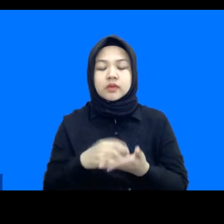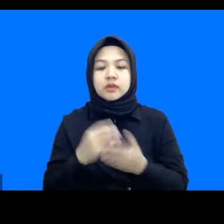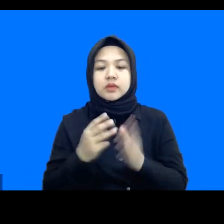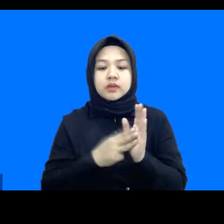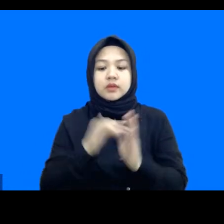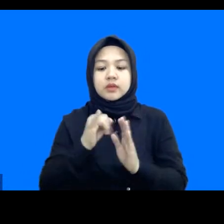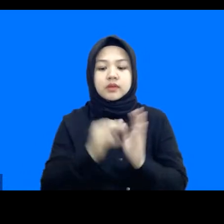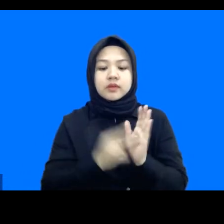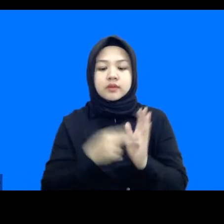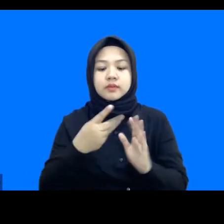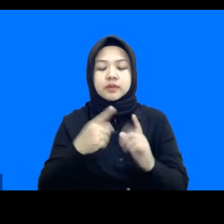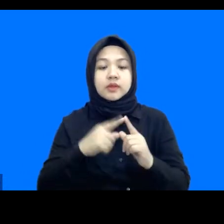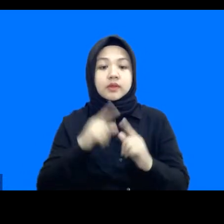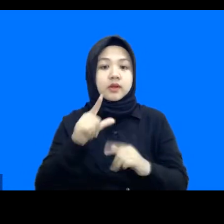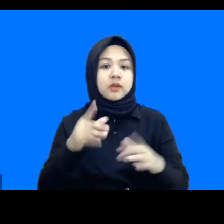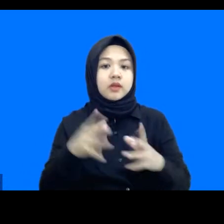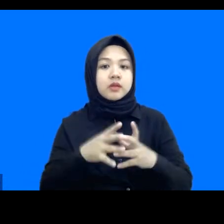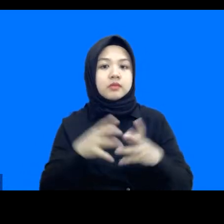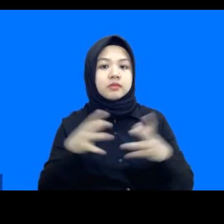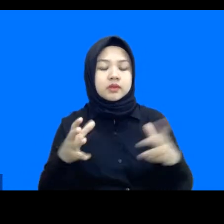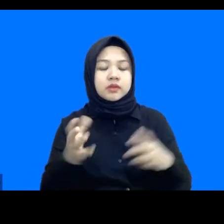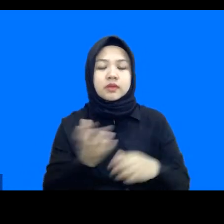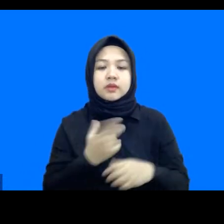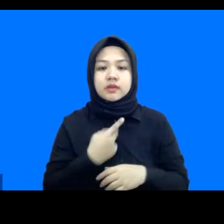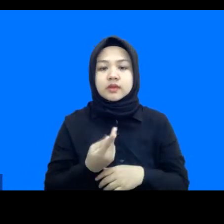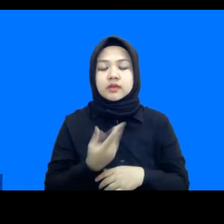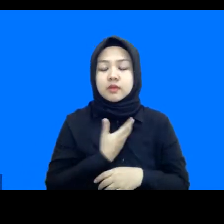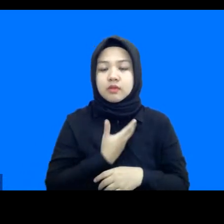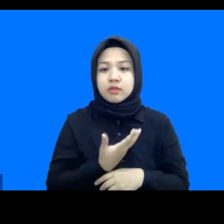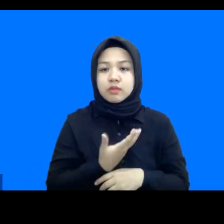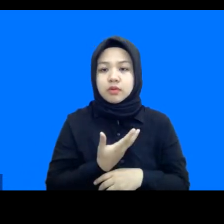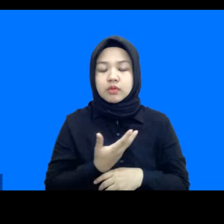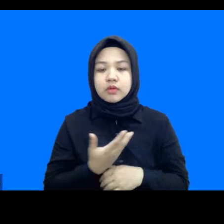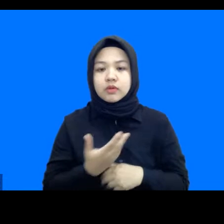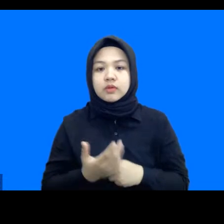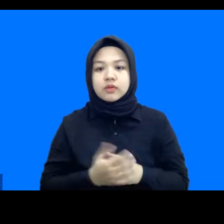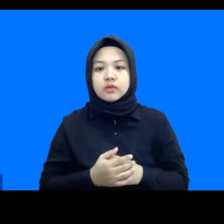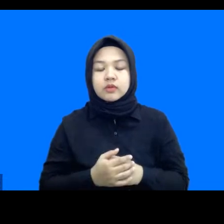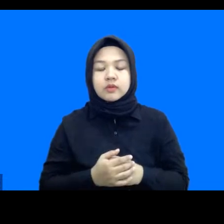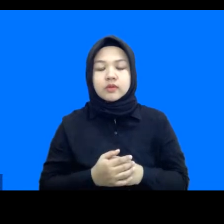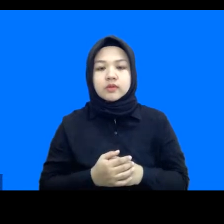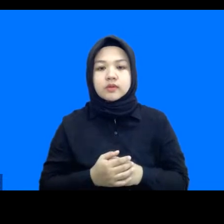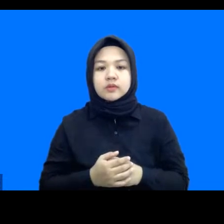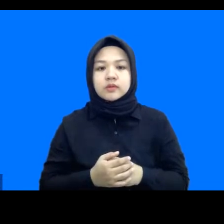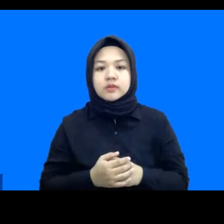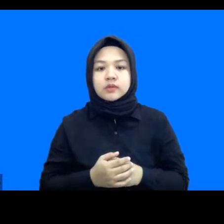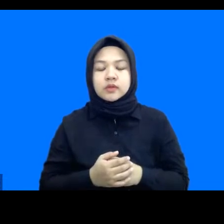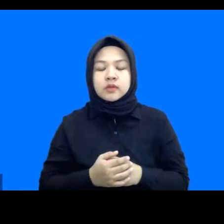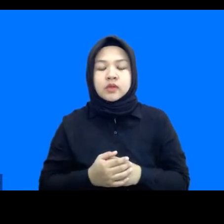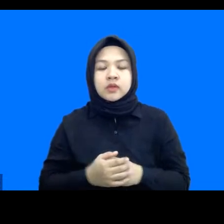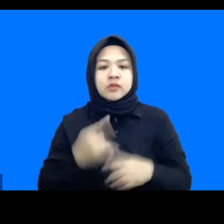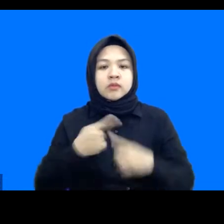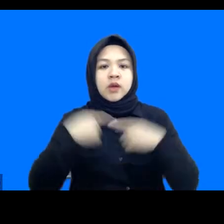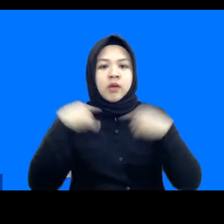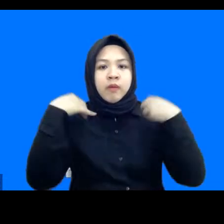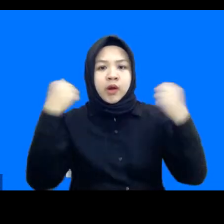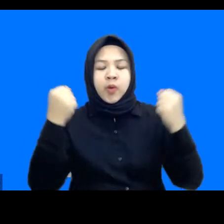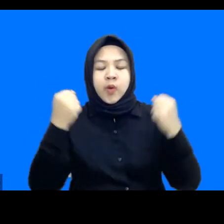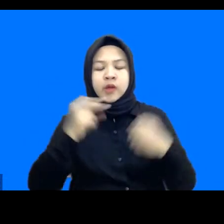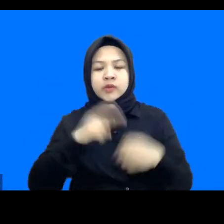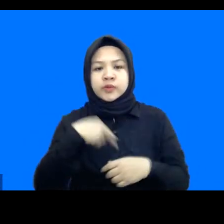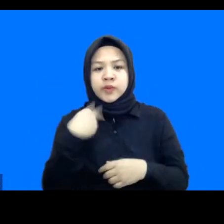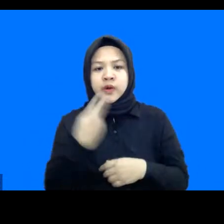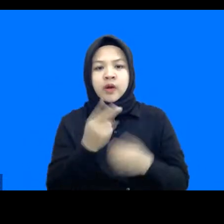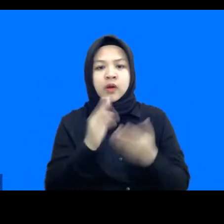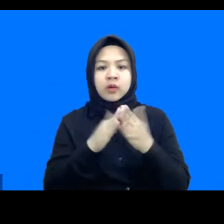to amplify the voices of the communities where the nickel is being sourced out, no?